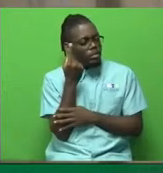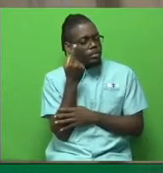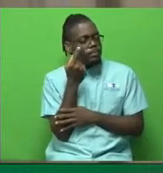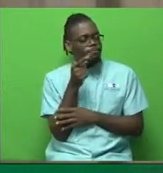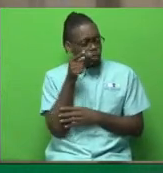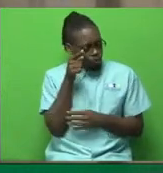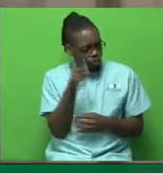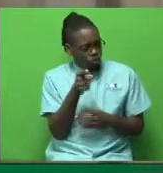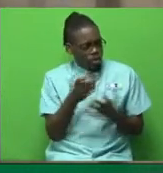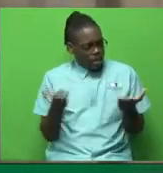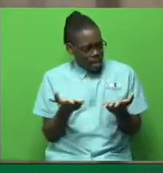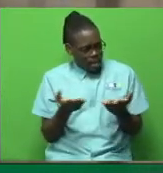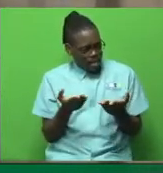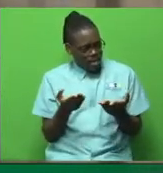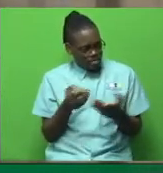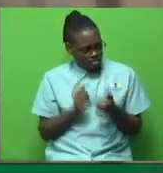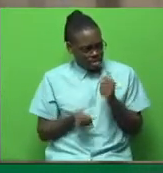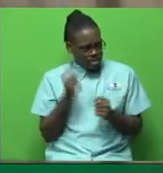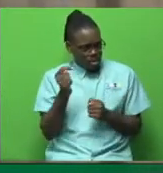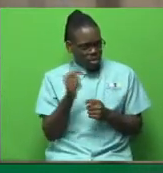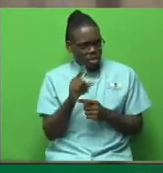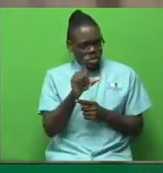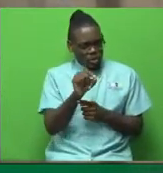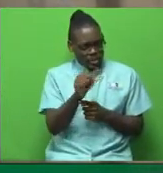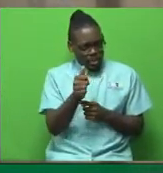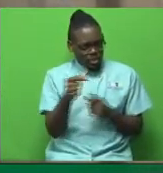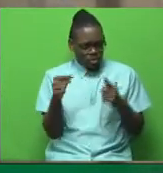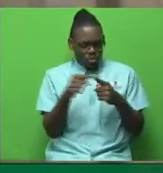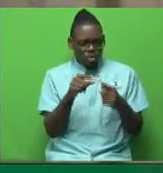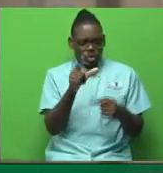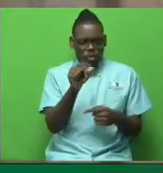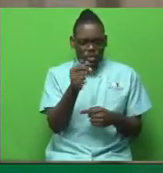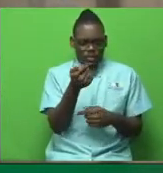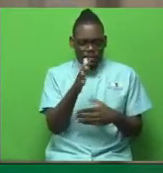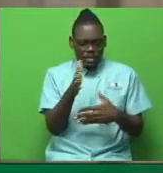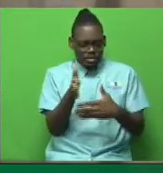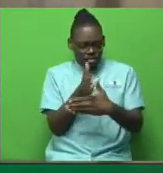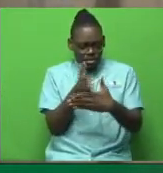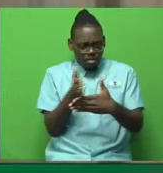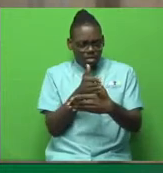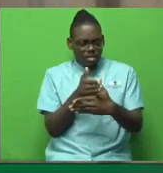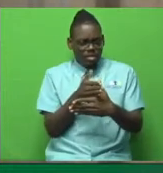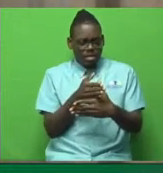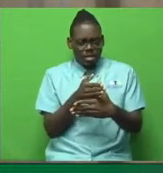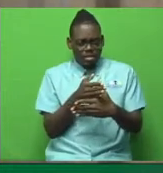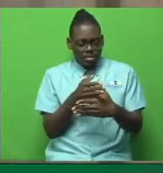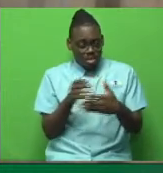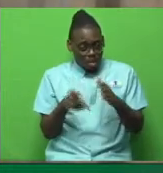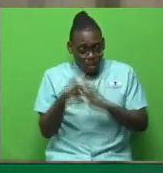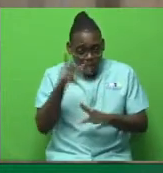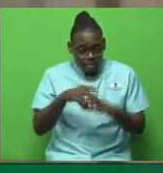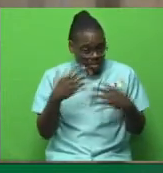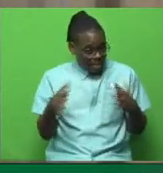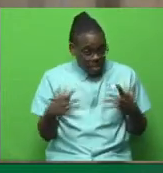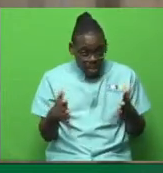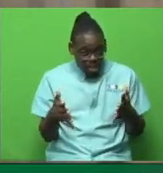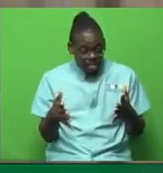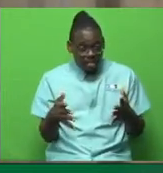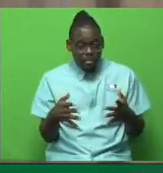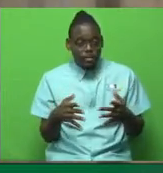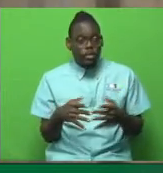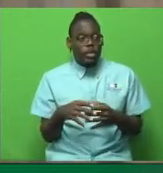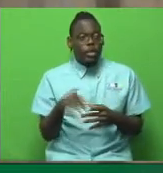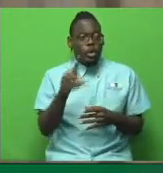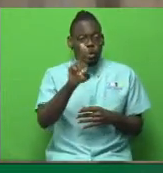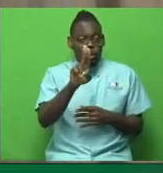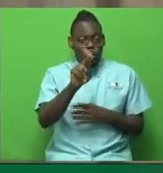that time then you must have known those programs existed between 2010 and 2015. and even if you don't know